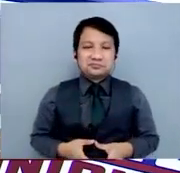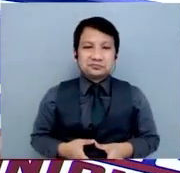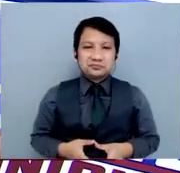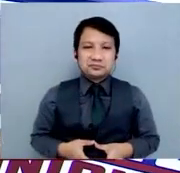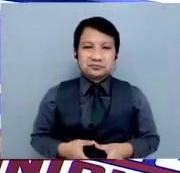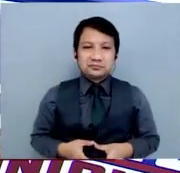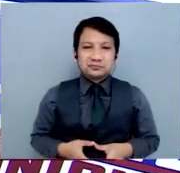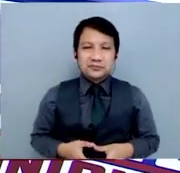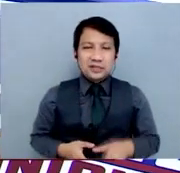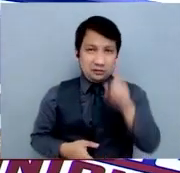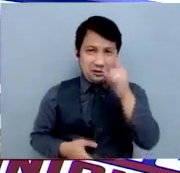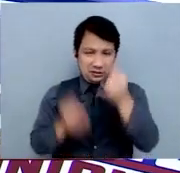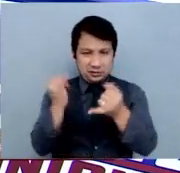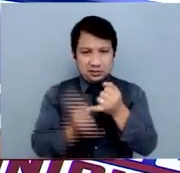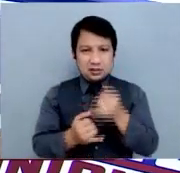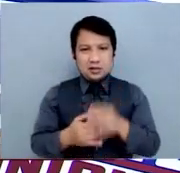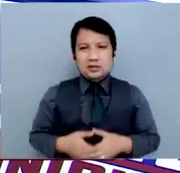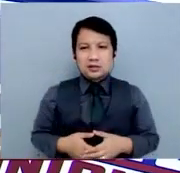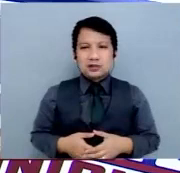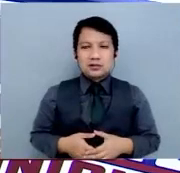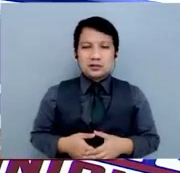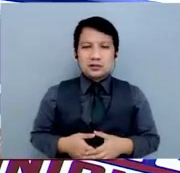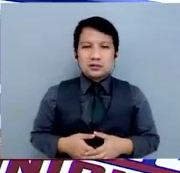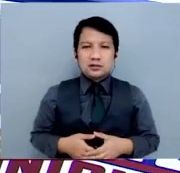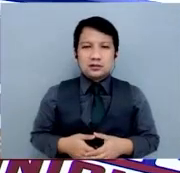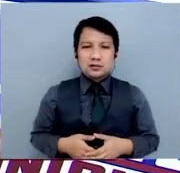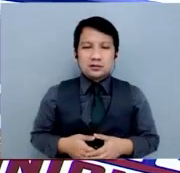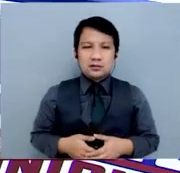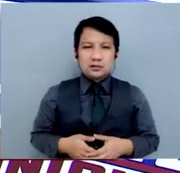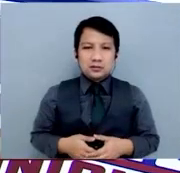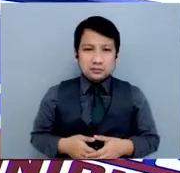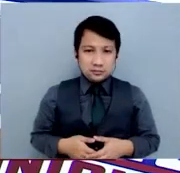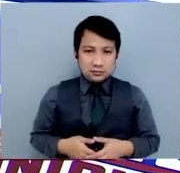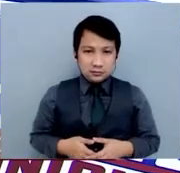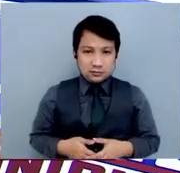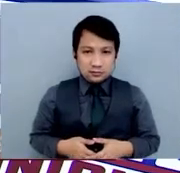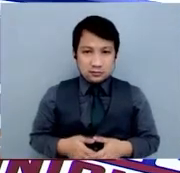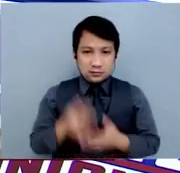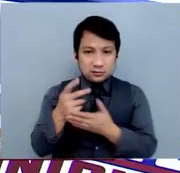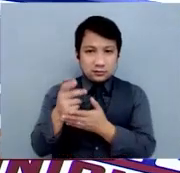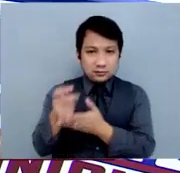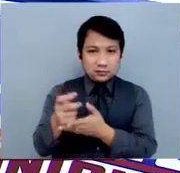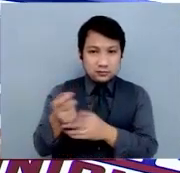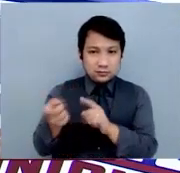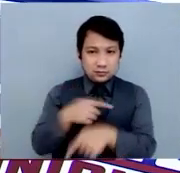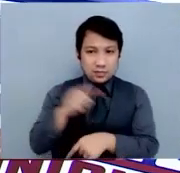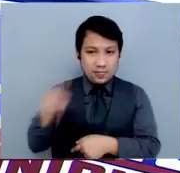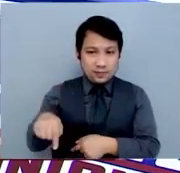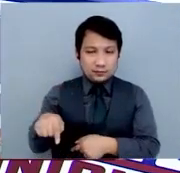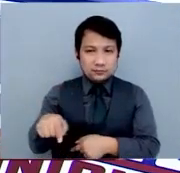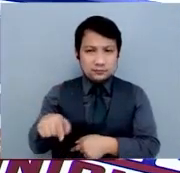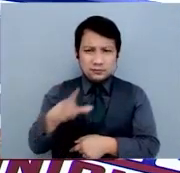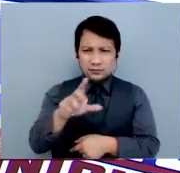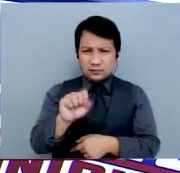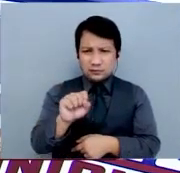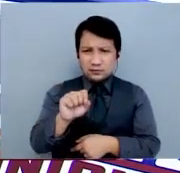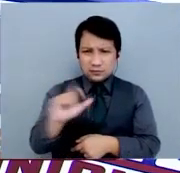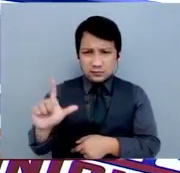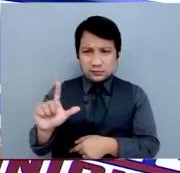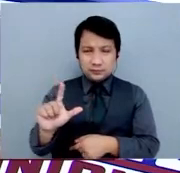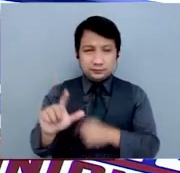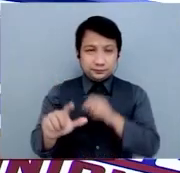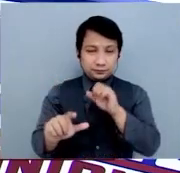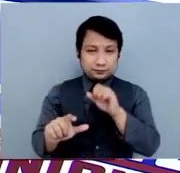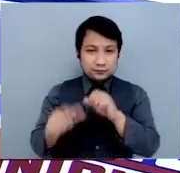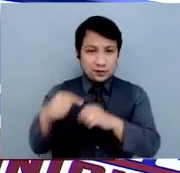last question lang po. As a member of the vaccine expert panel and as somebody from San Lazaro, are you worried about next